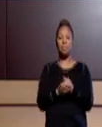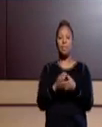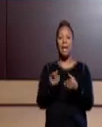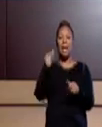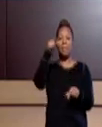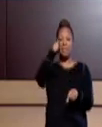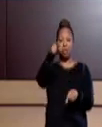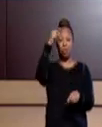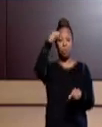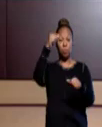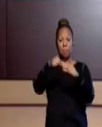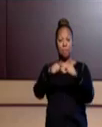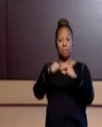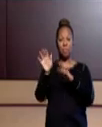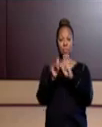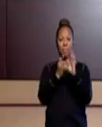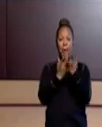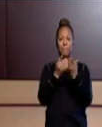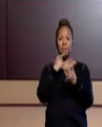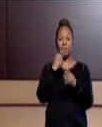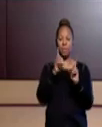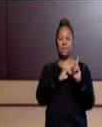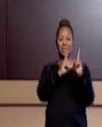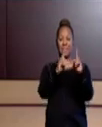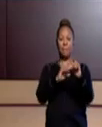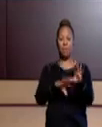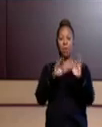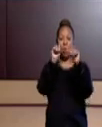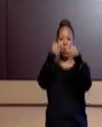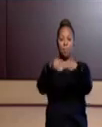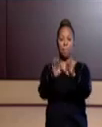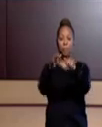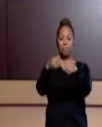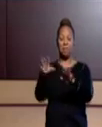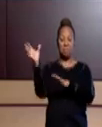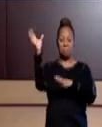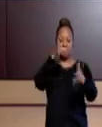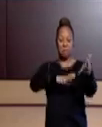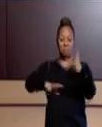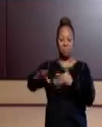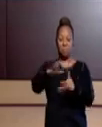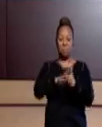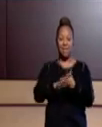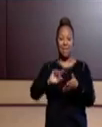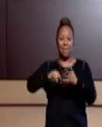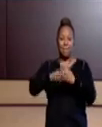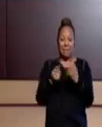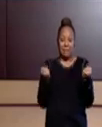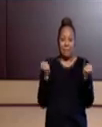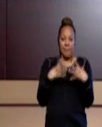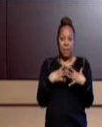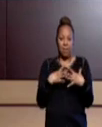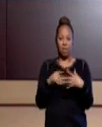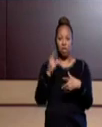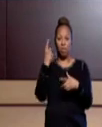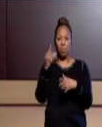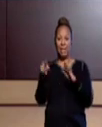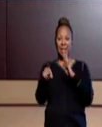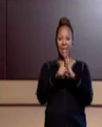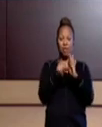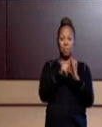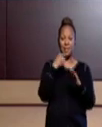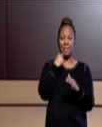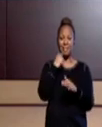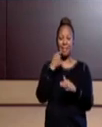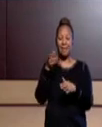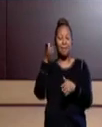you to remember. The Bible says that when the disciples got on the boat and they went into a storm, the moment that they hit a storm, they begin to panic. There's one line in scripture that says